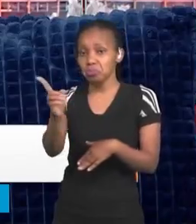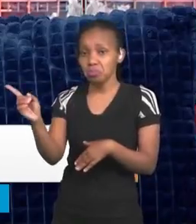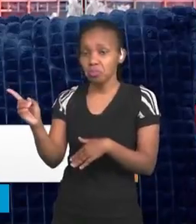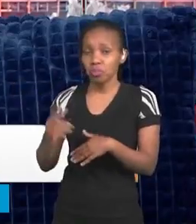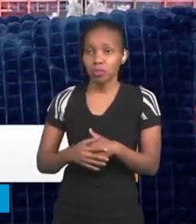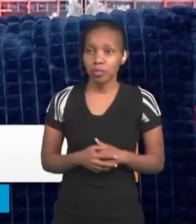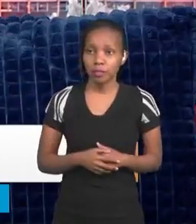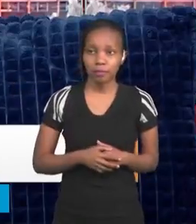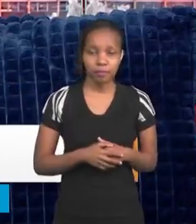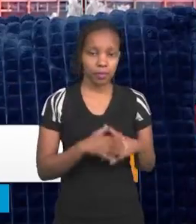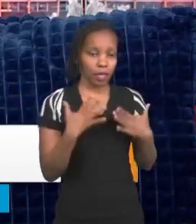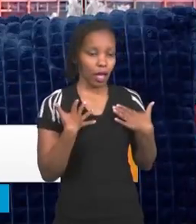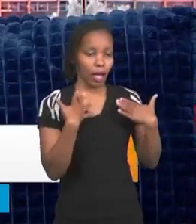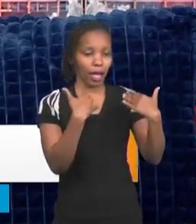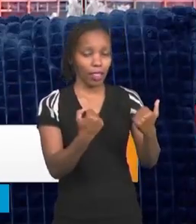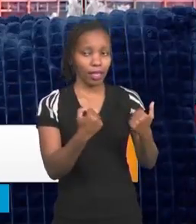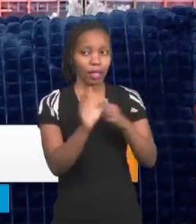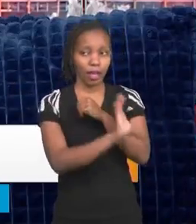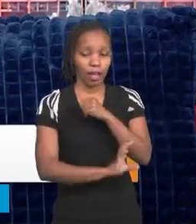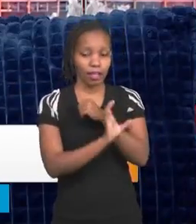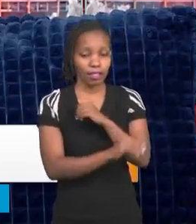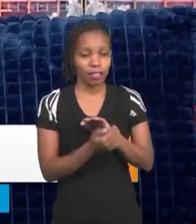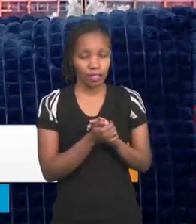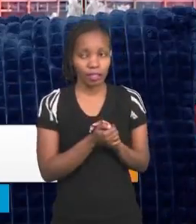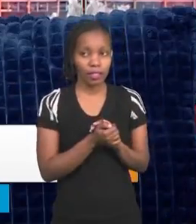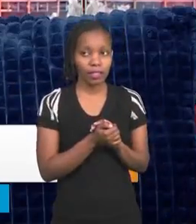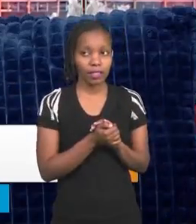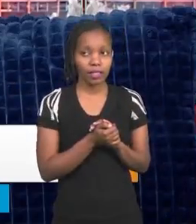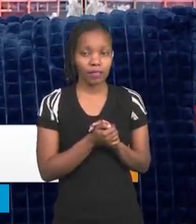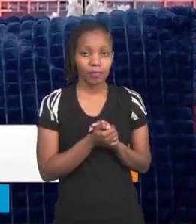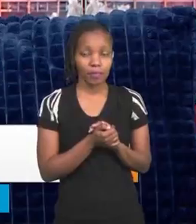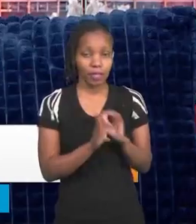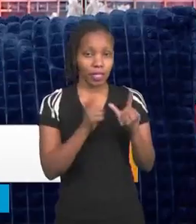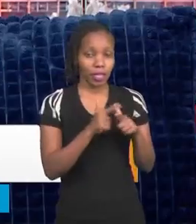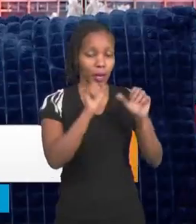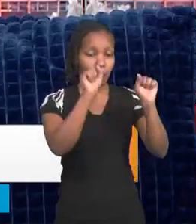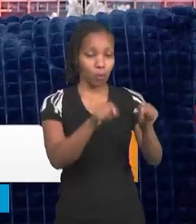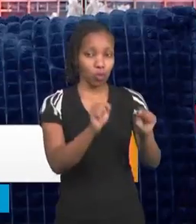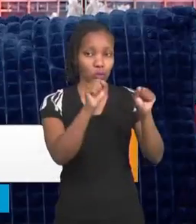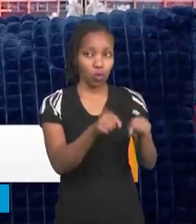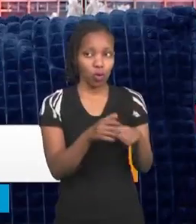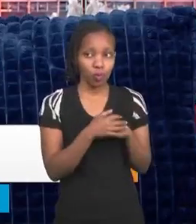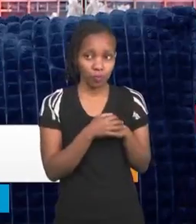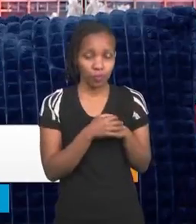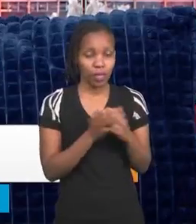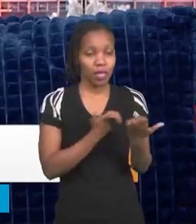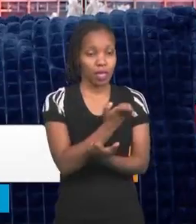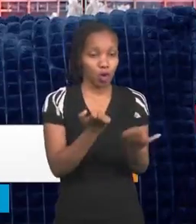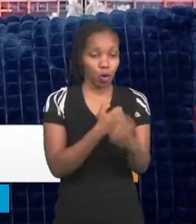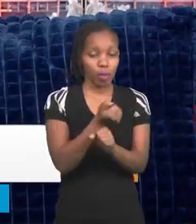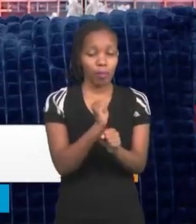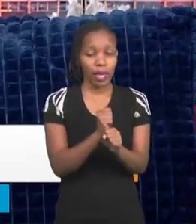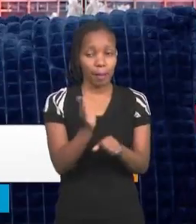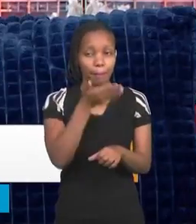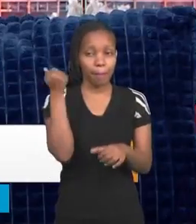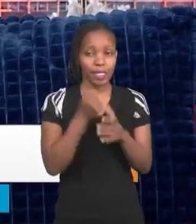know, a healthy nation is the one that would able to be able to build an economy. Yeah. Yes.